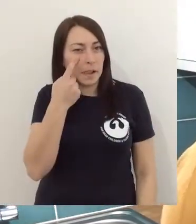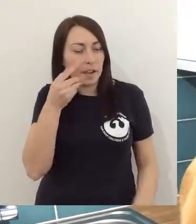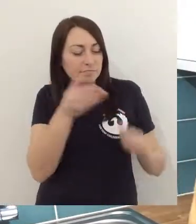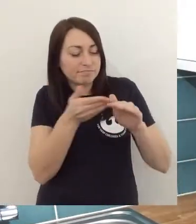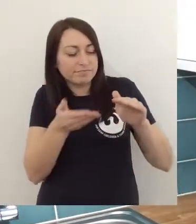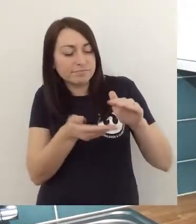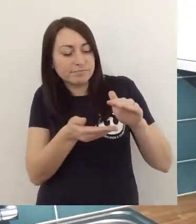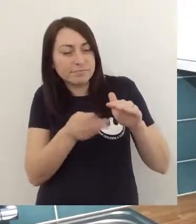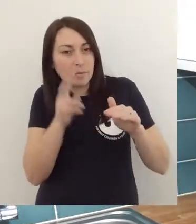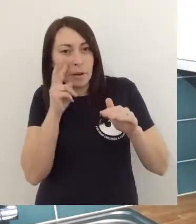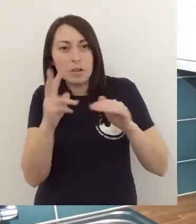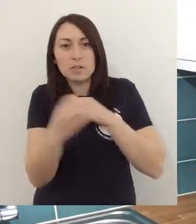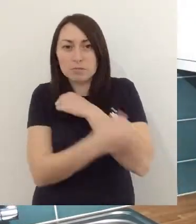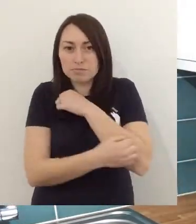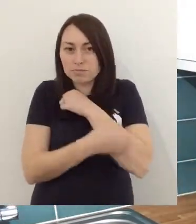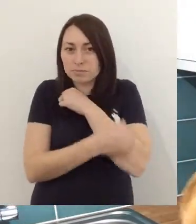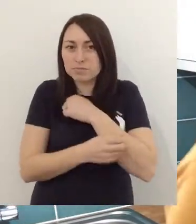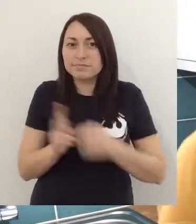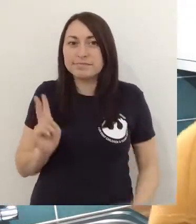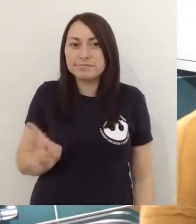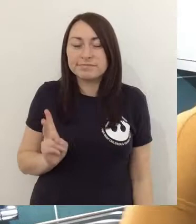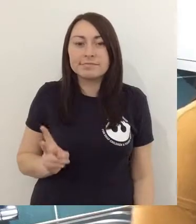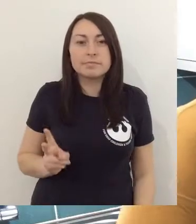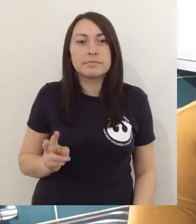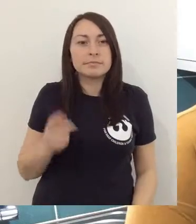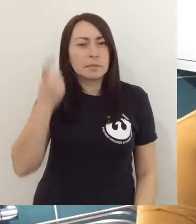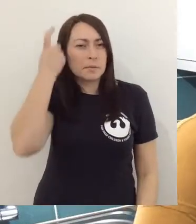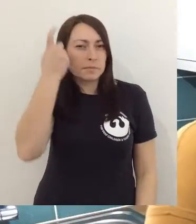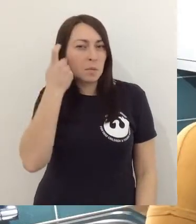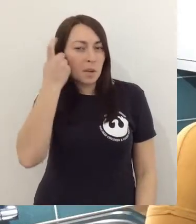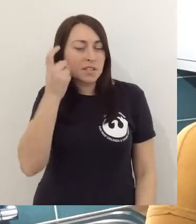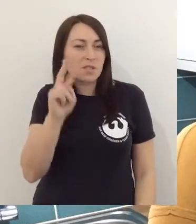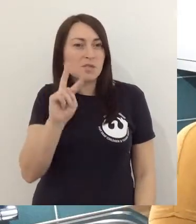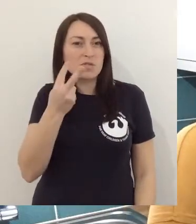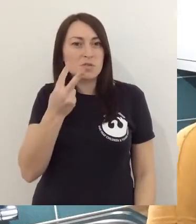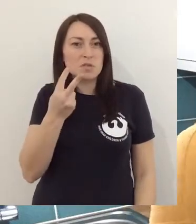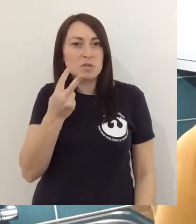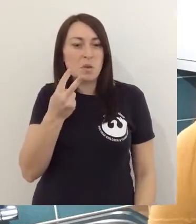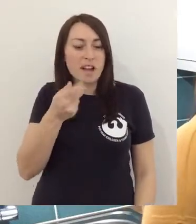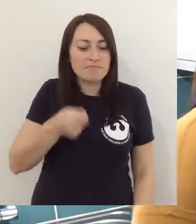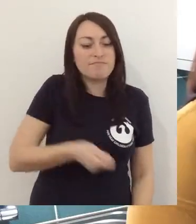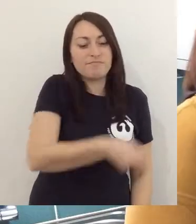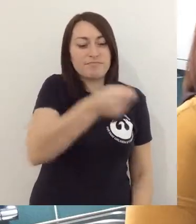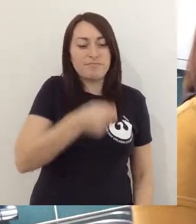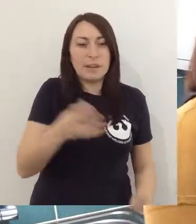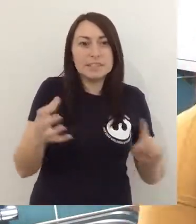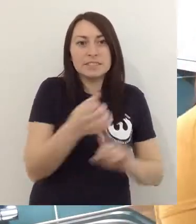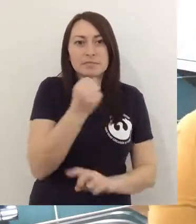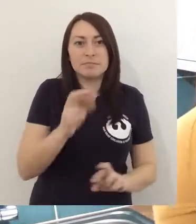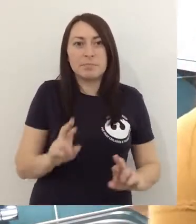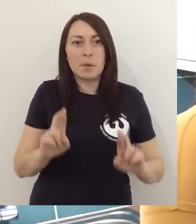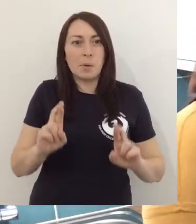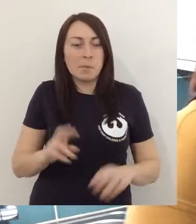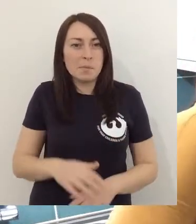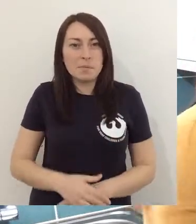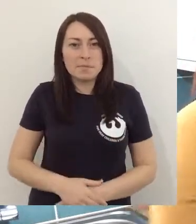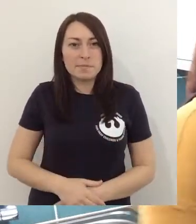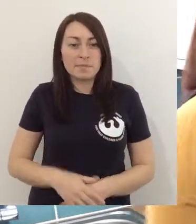Having a little peek under there, it's looking brown again. I wonder if I can do it 2 in a row.